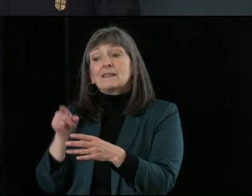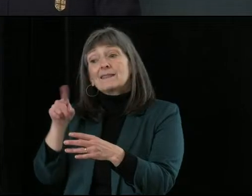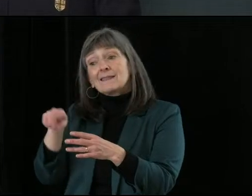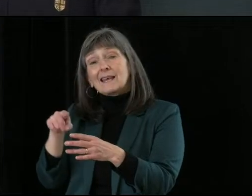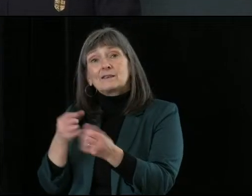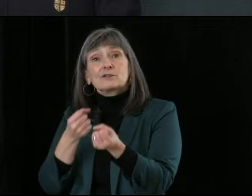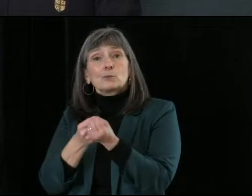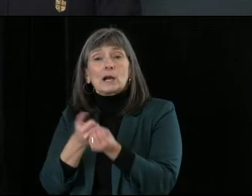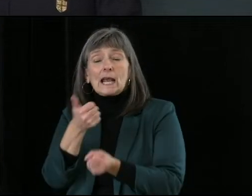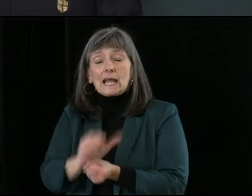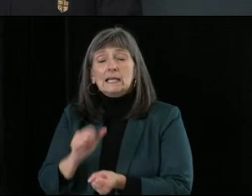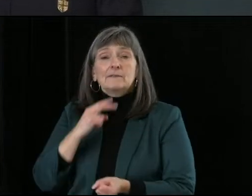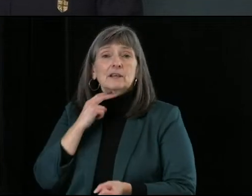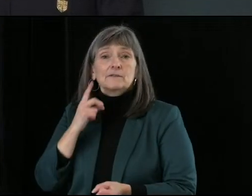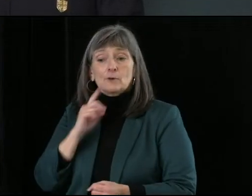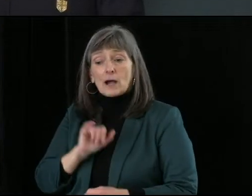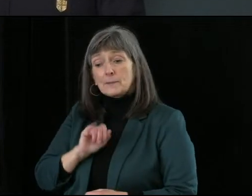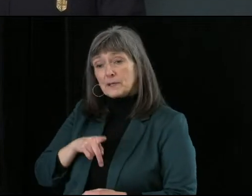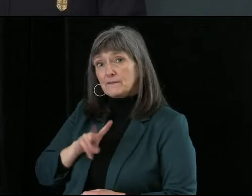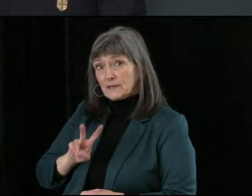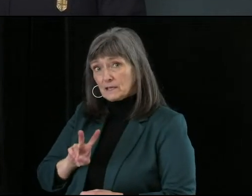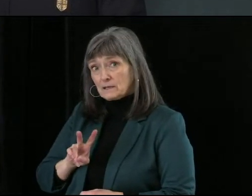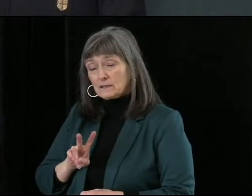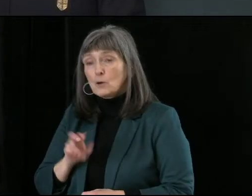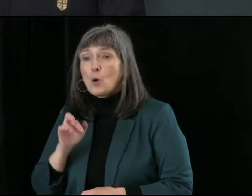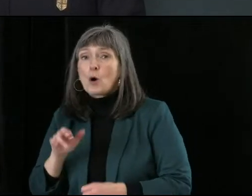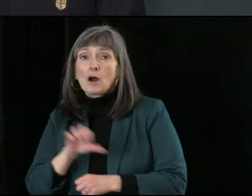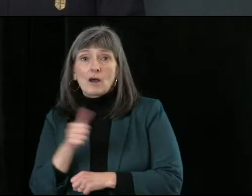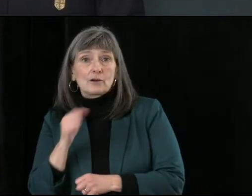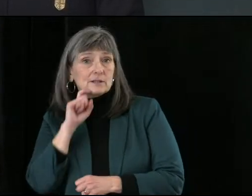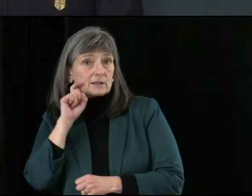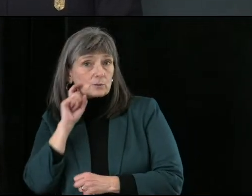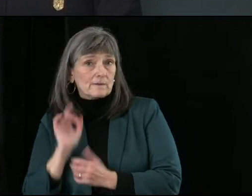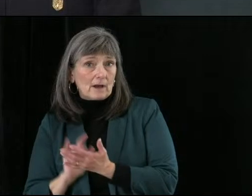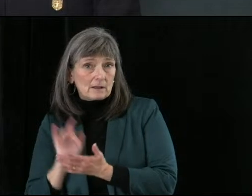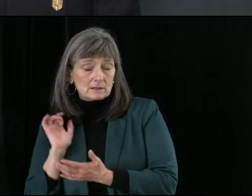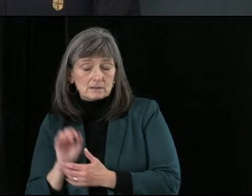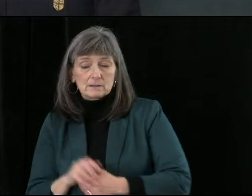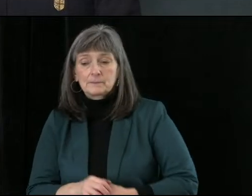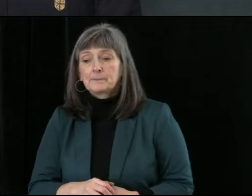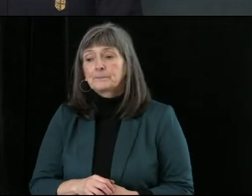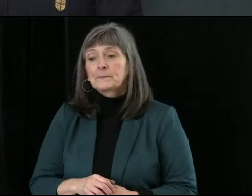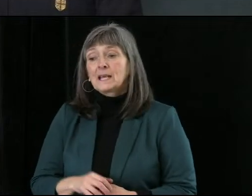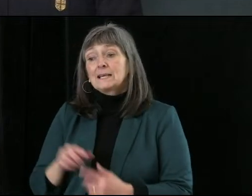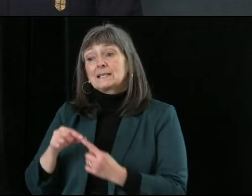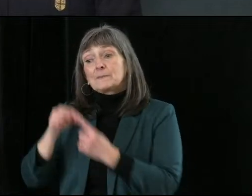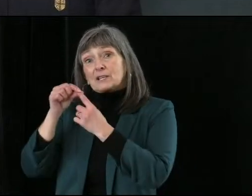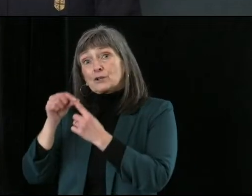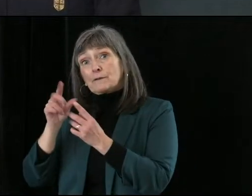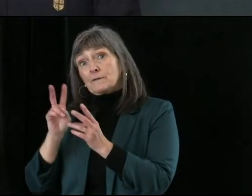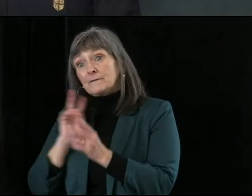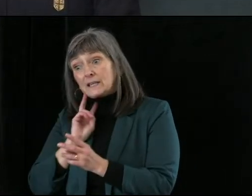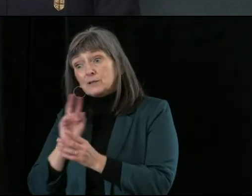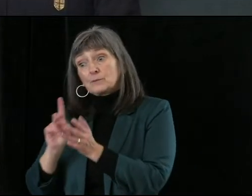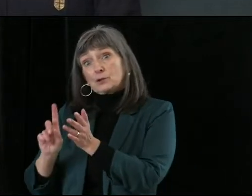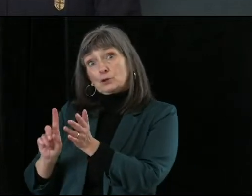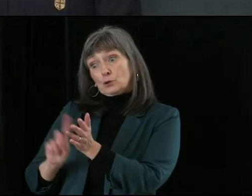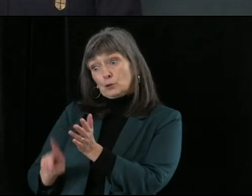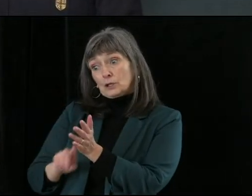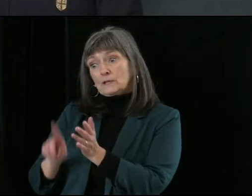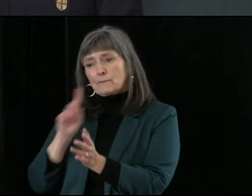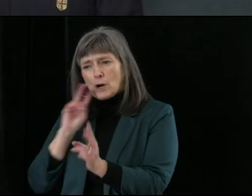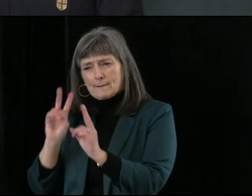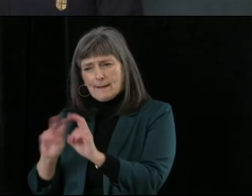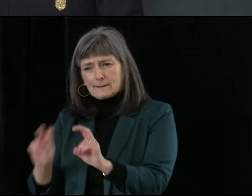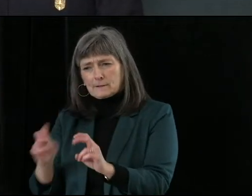support victims of IPV and sexual violence. The Special Victims Unit conducts analysis on reported occurrences